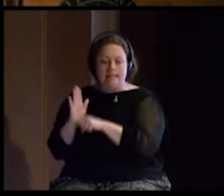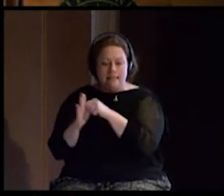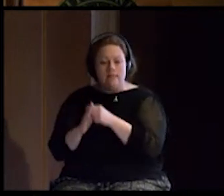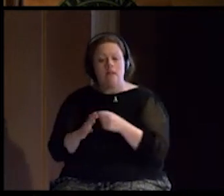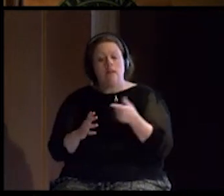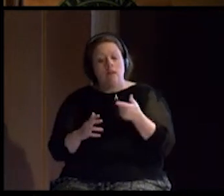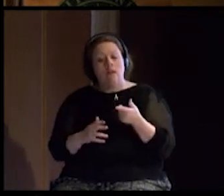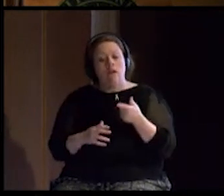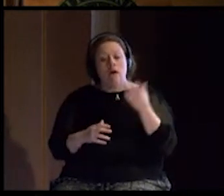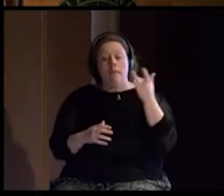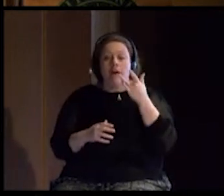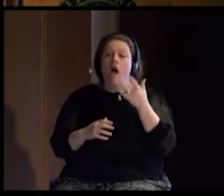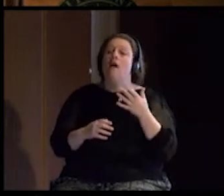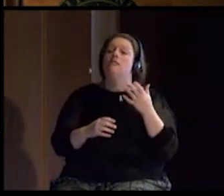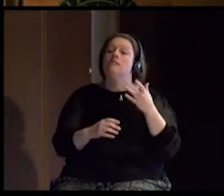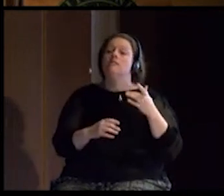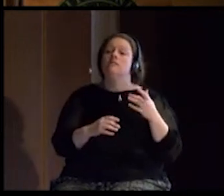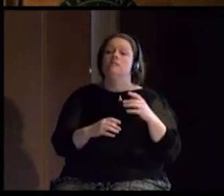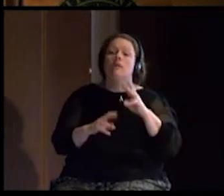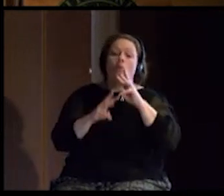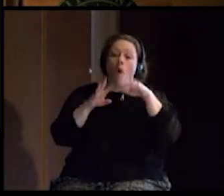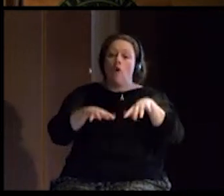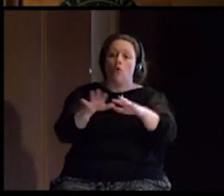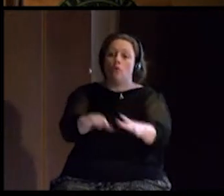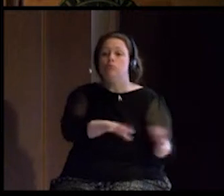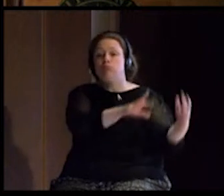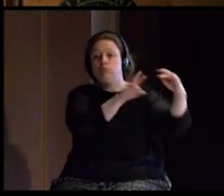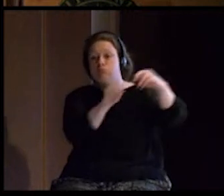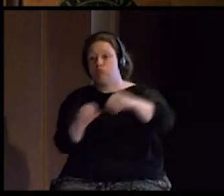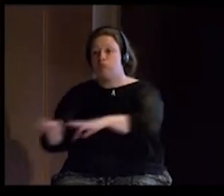additional bacterial taxa that are transported by